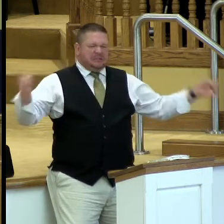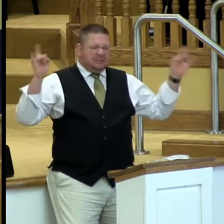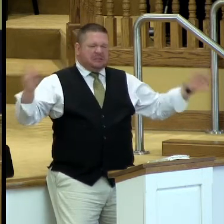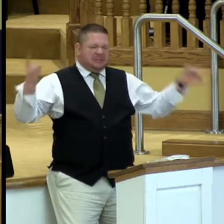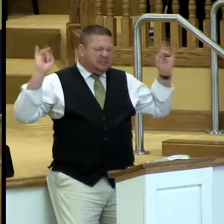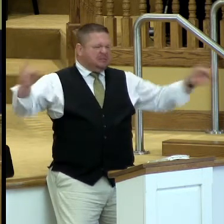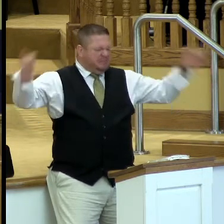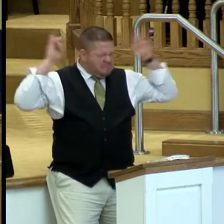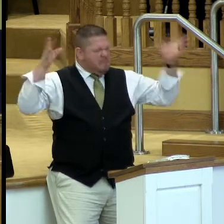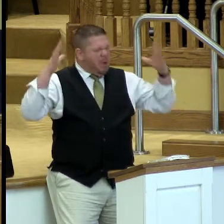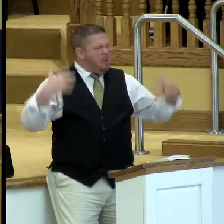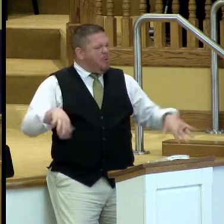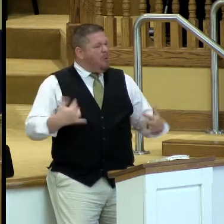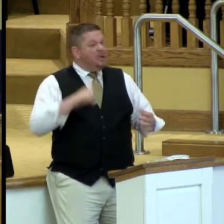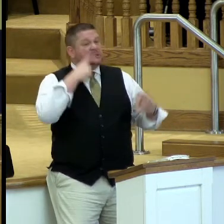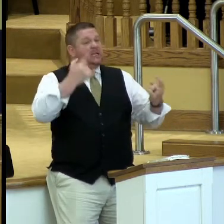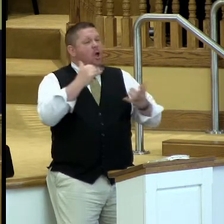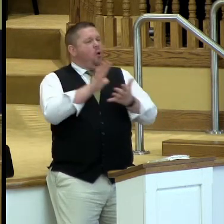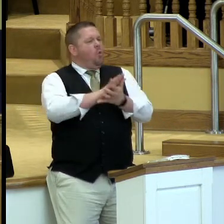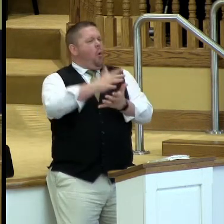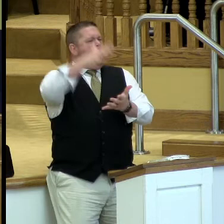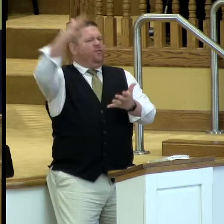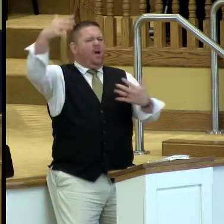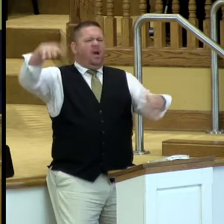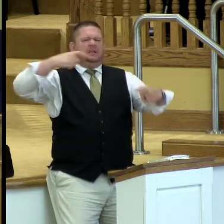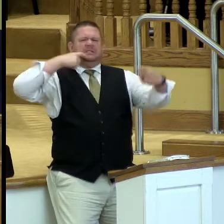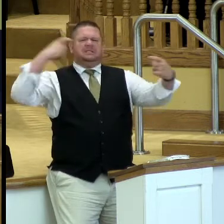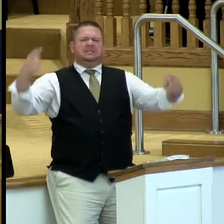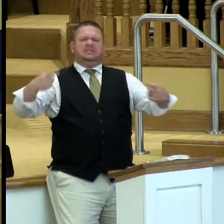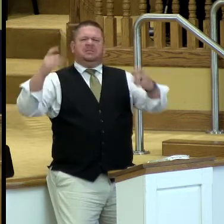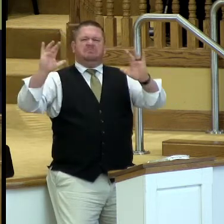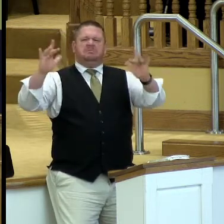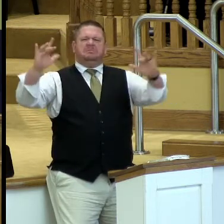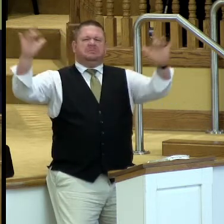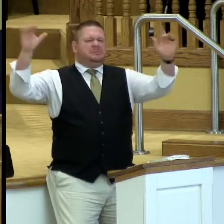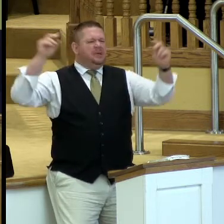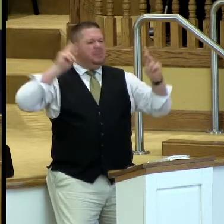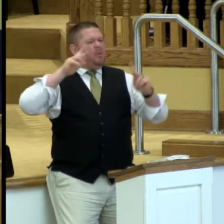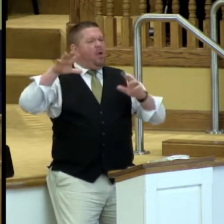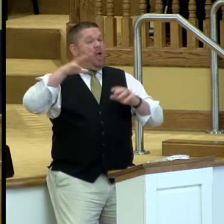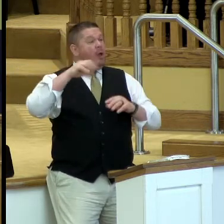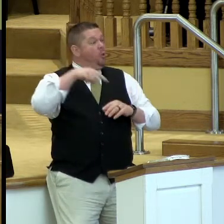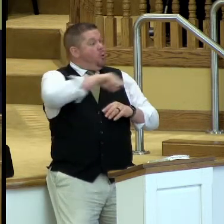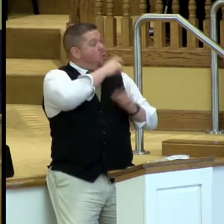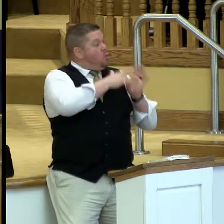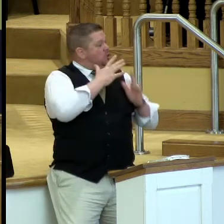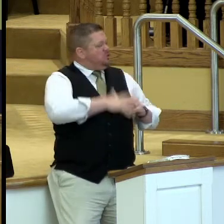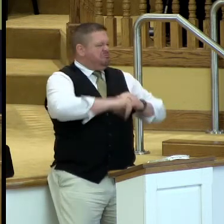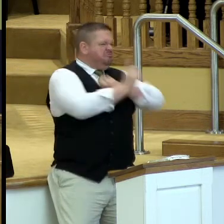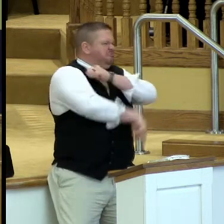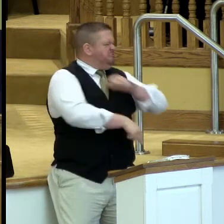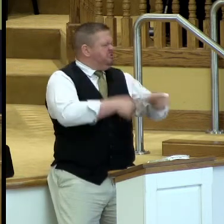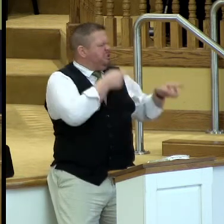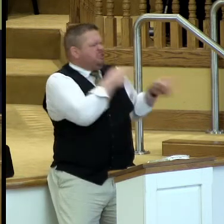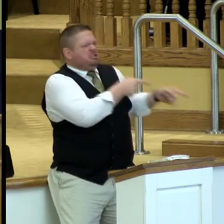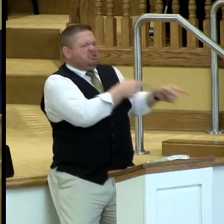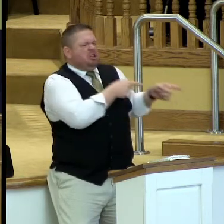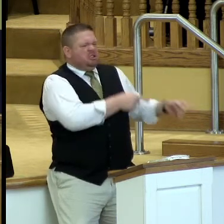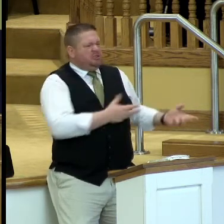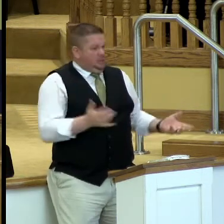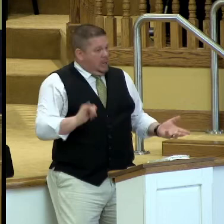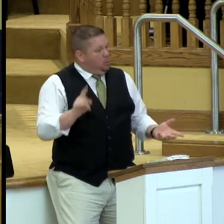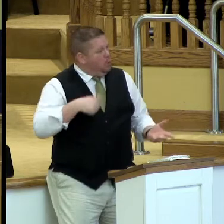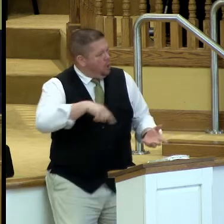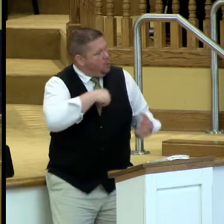The glorification of sin, actually, and the condemnation of those that love Christ. It happens.